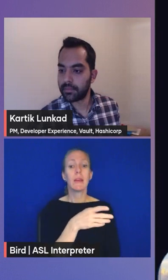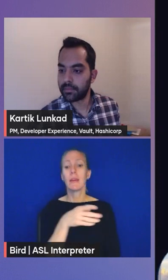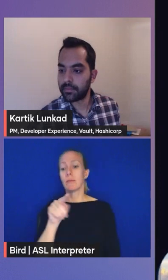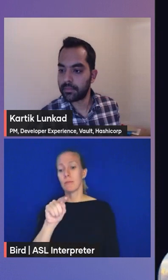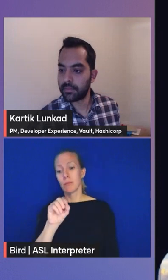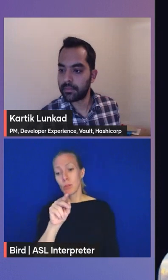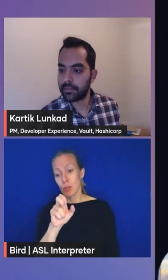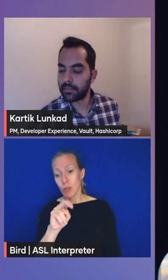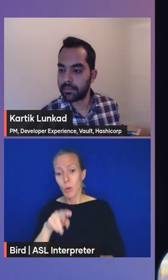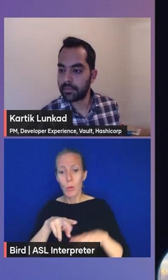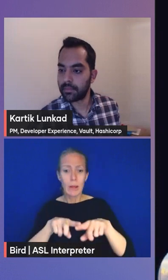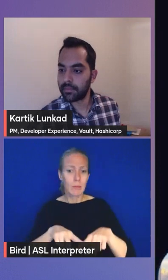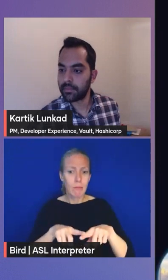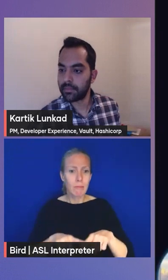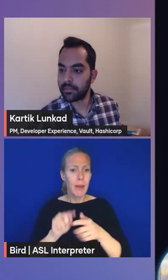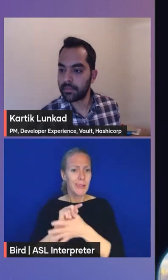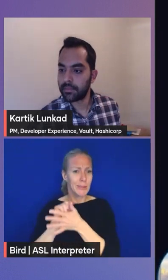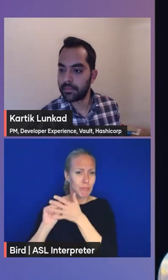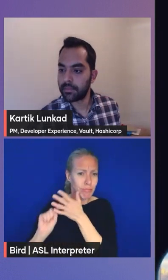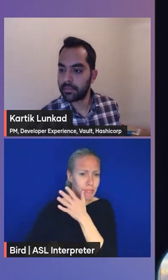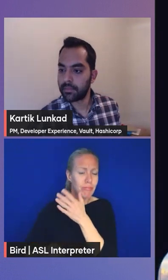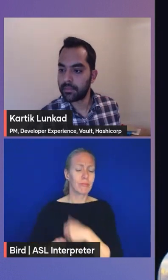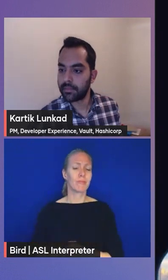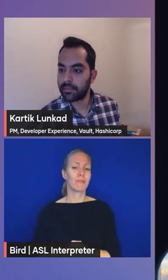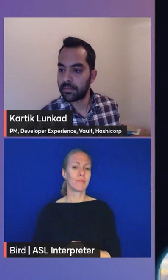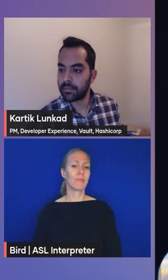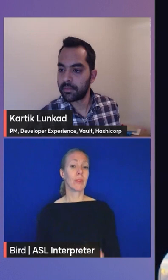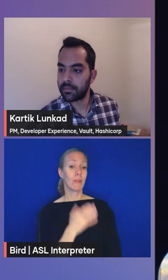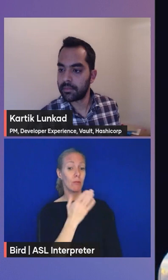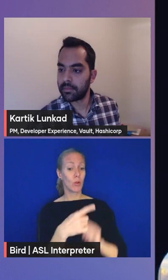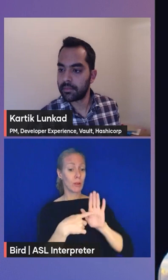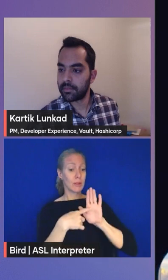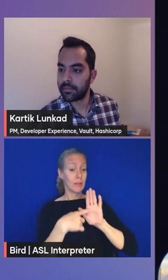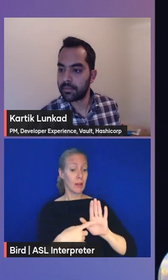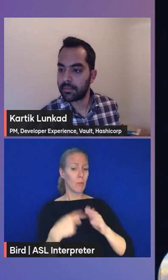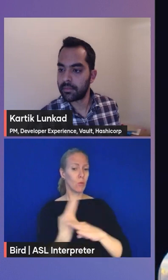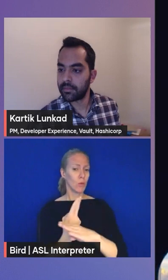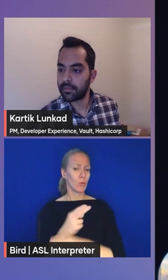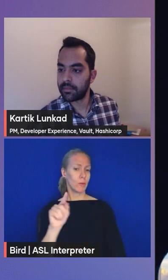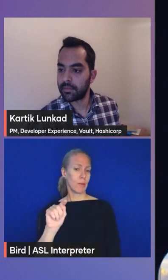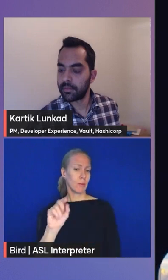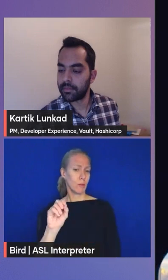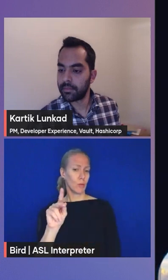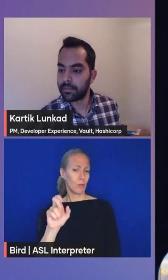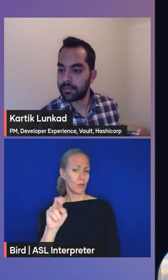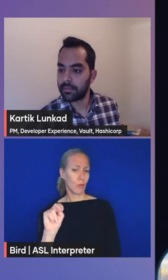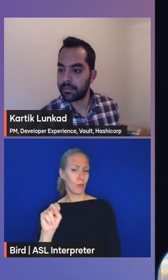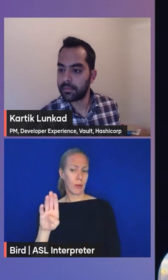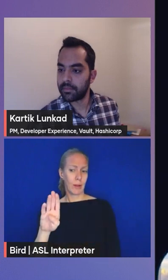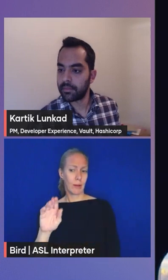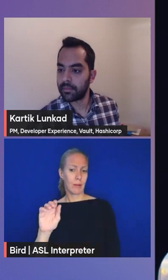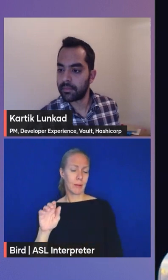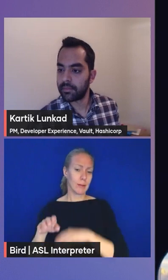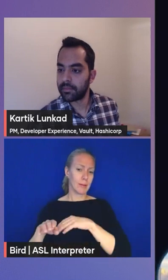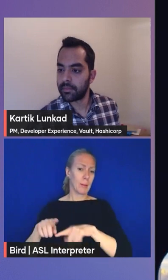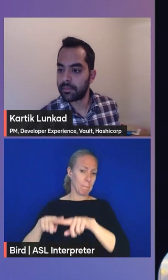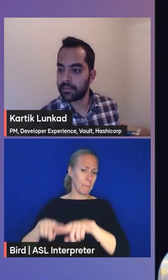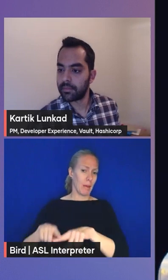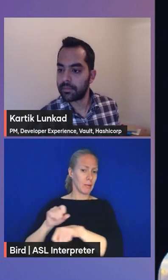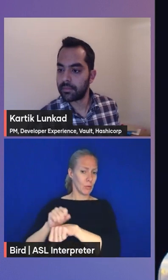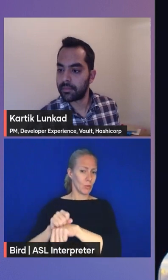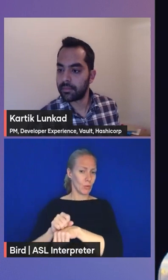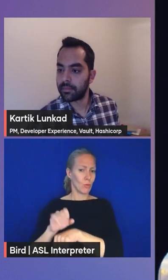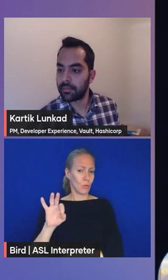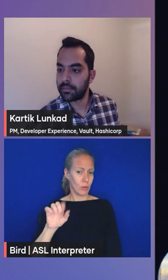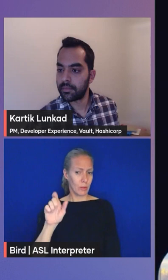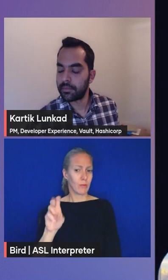For this particular demo, we'll use the token-based workflow to authenticate as well as retrieve secrets from